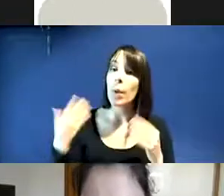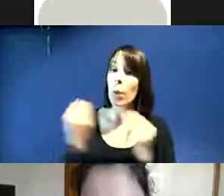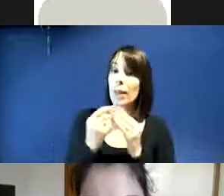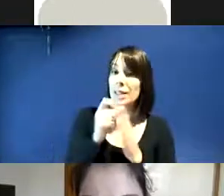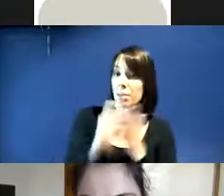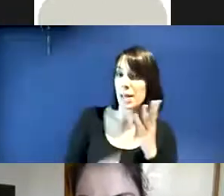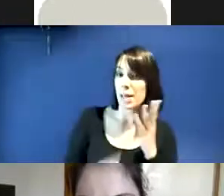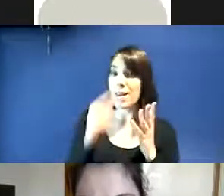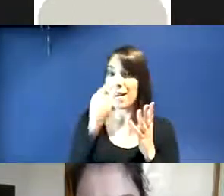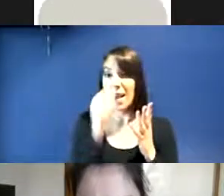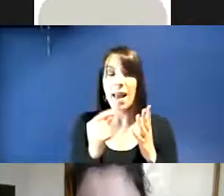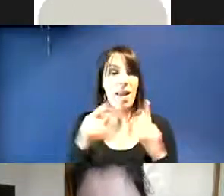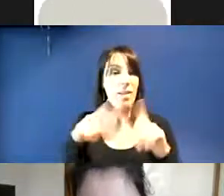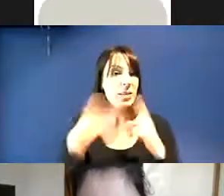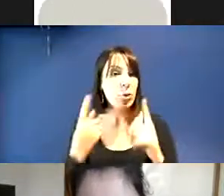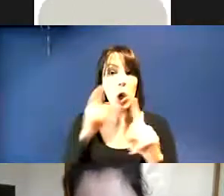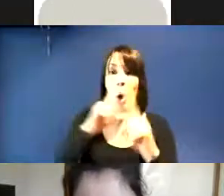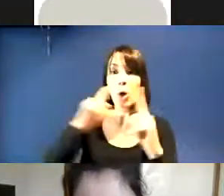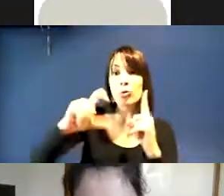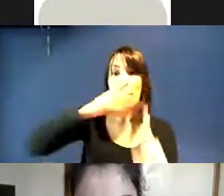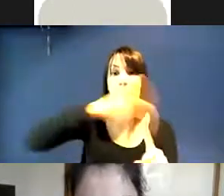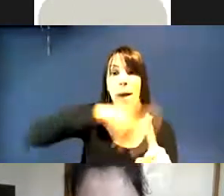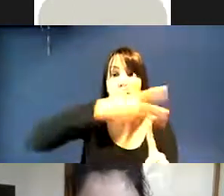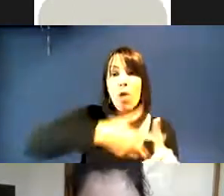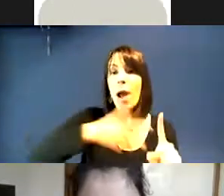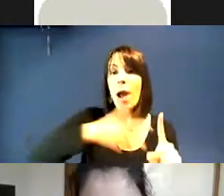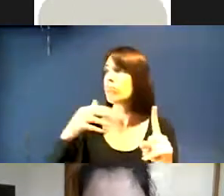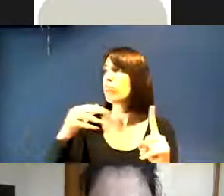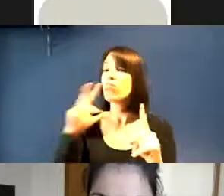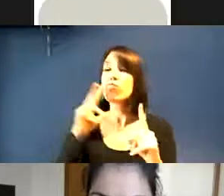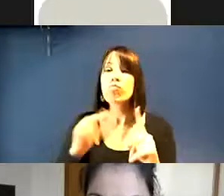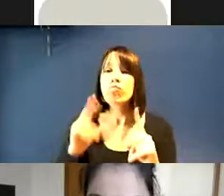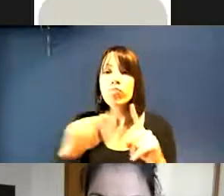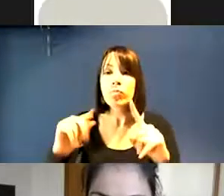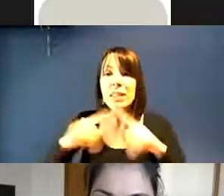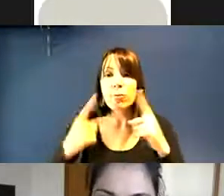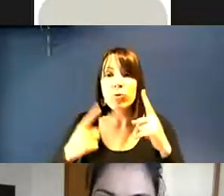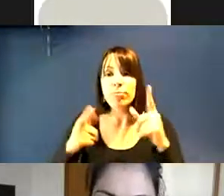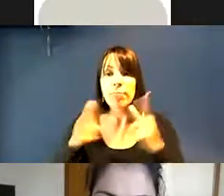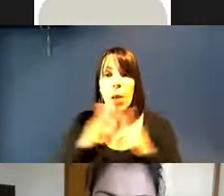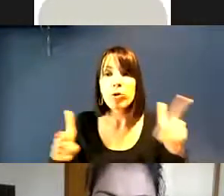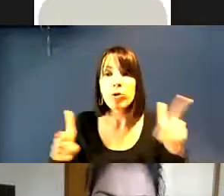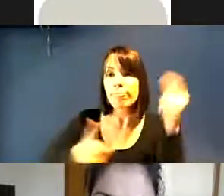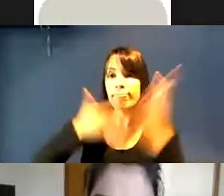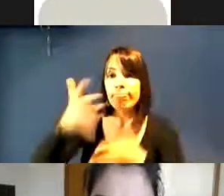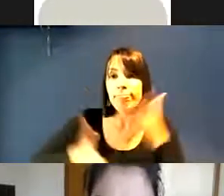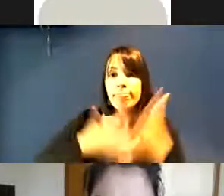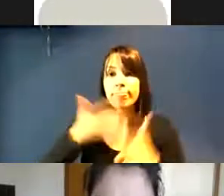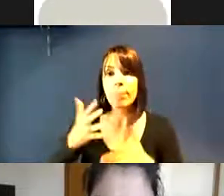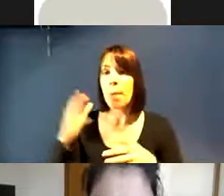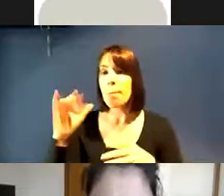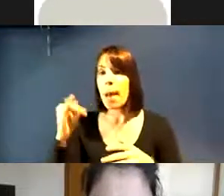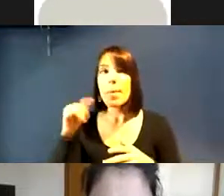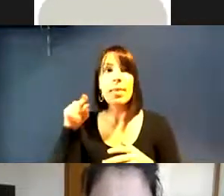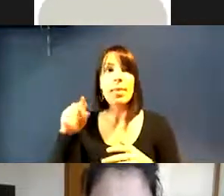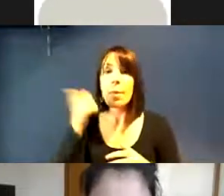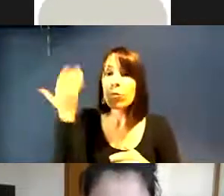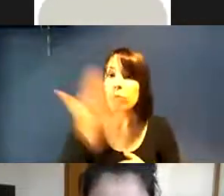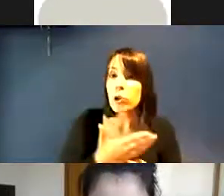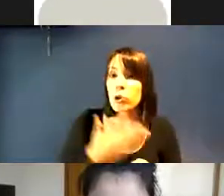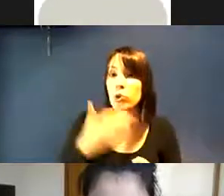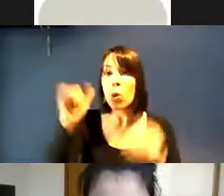cultural backgrounds, speak different languages. They could identify as Aboriginal and Torres Strait Islander or a member